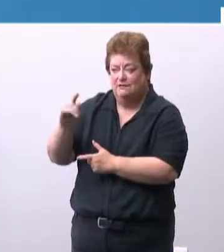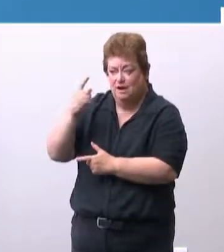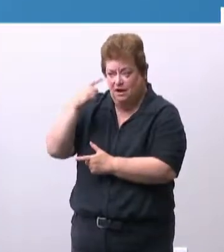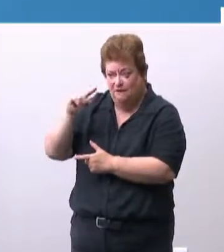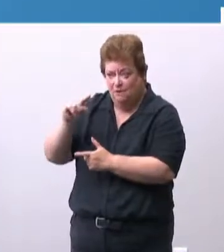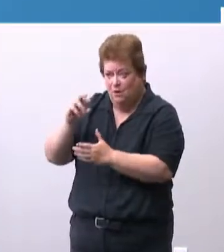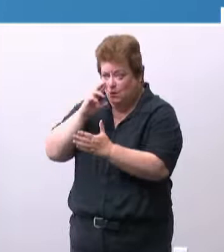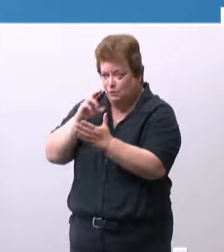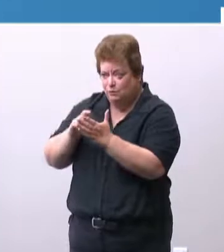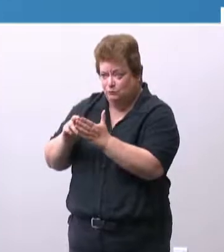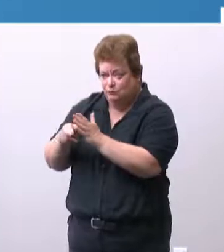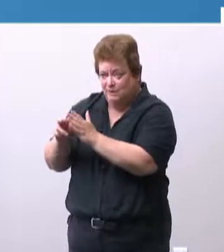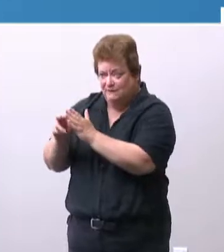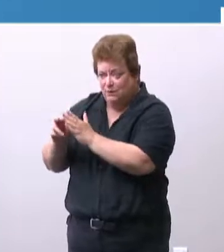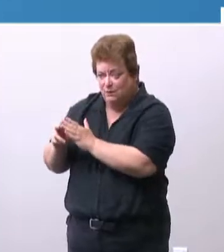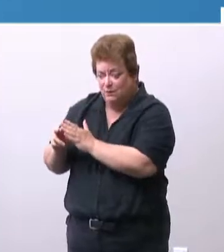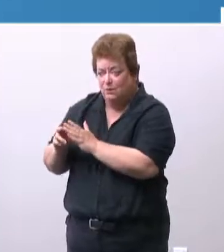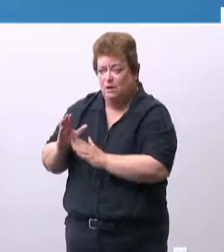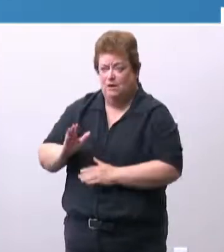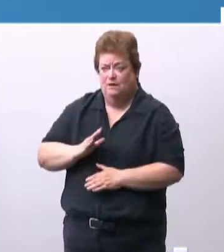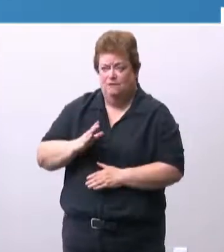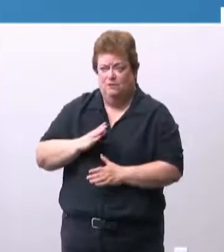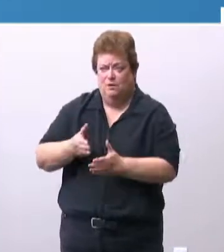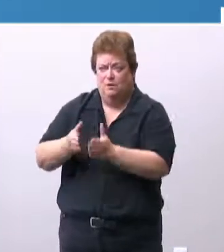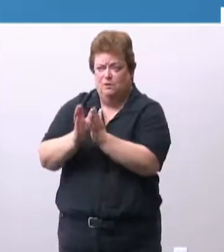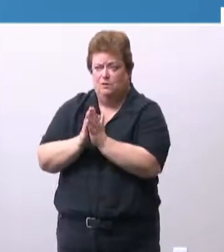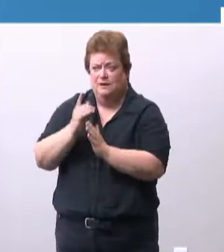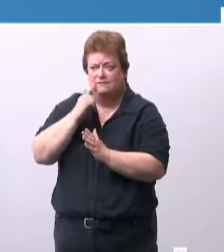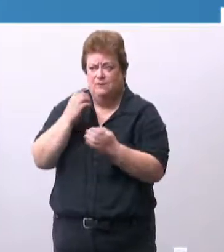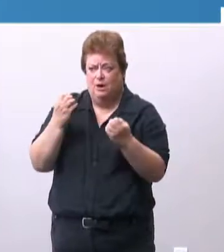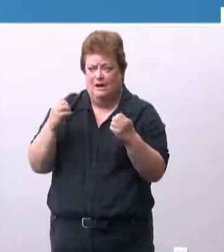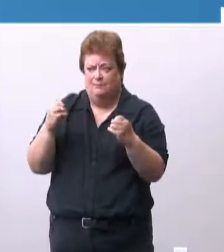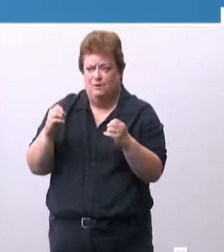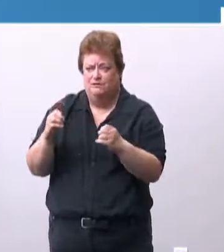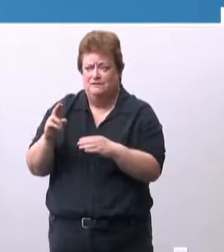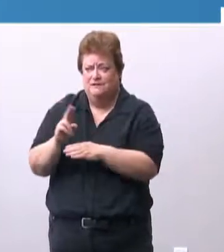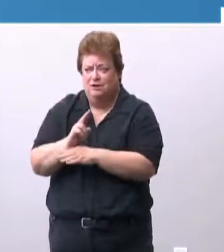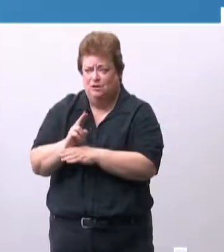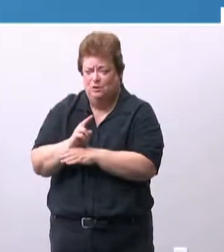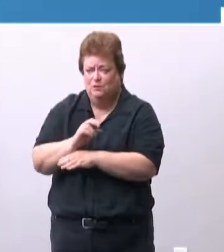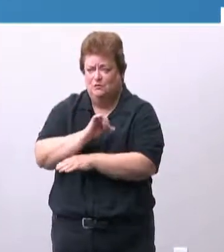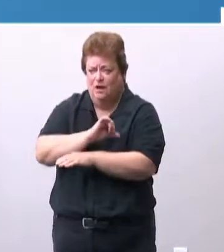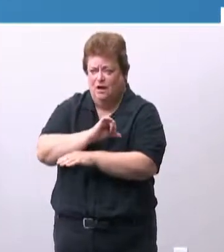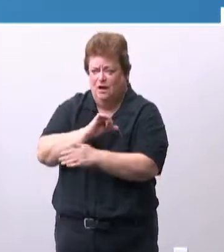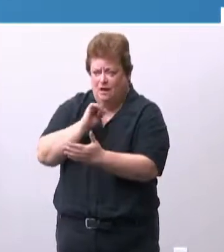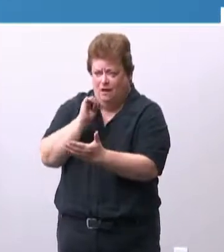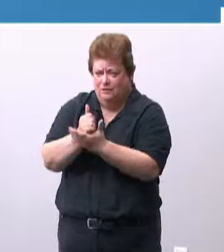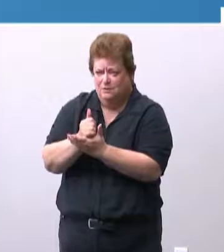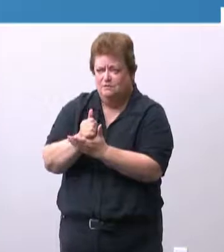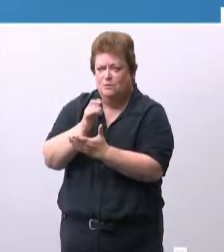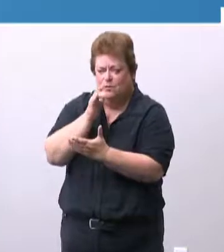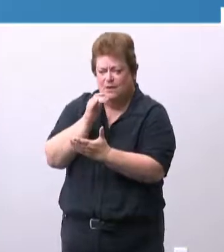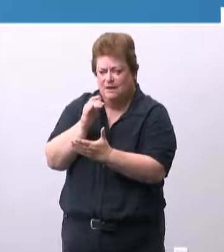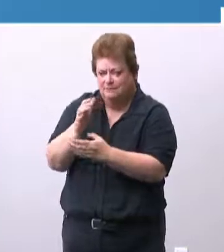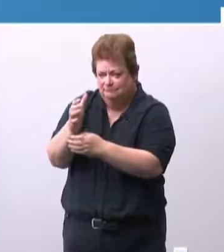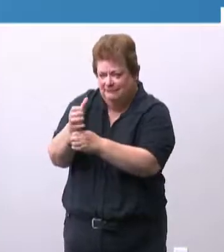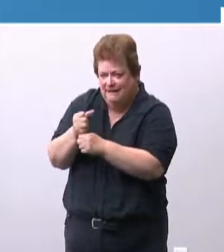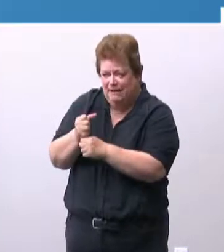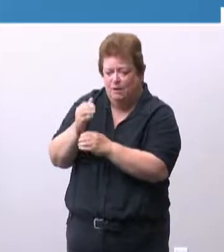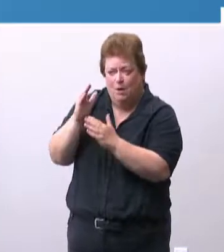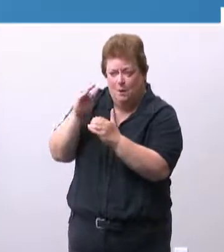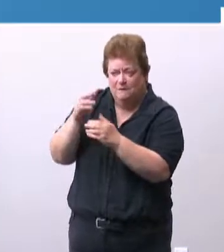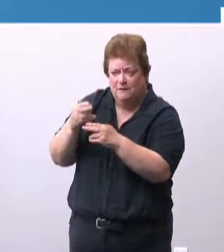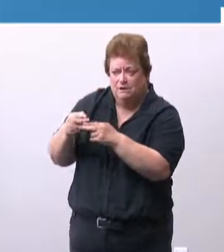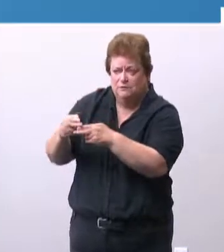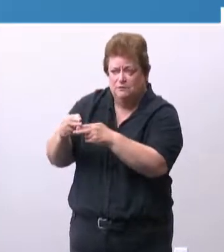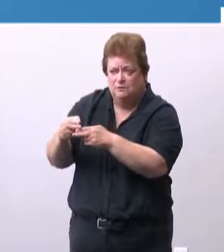review. A formal request seeking emergency use authorization is expected to follow in the coming weeks,